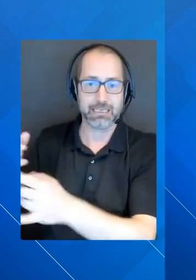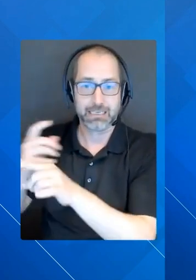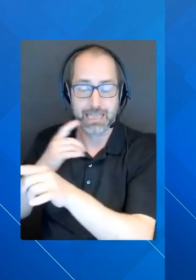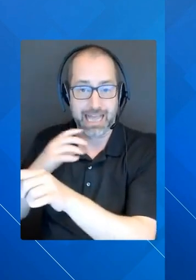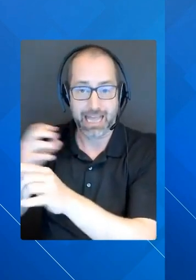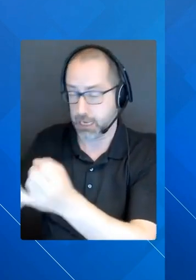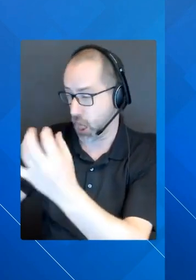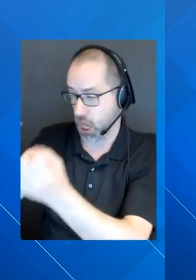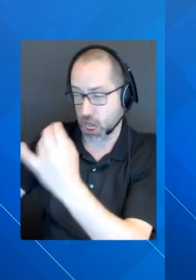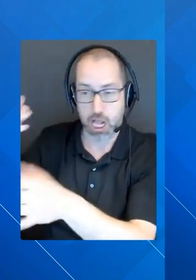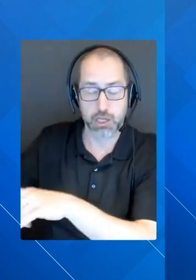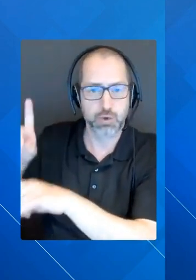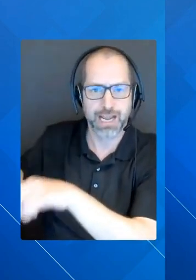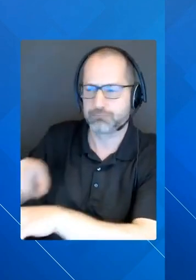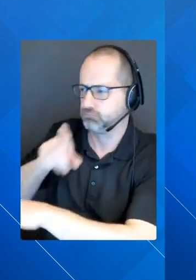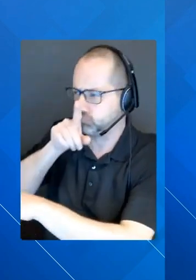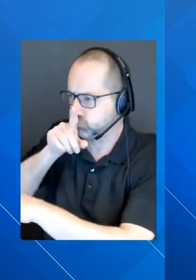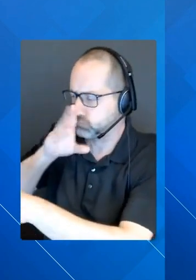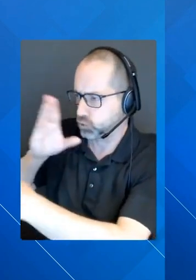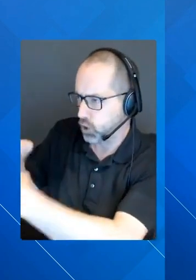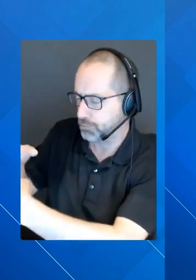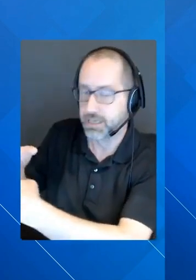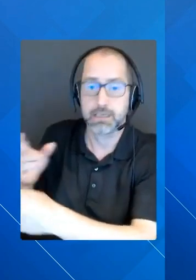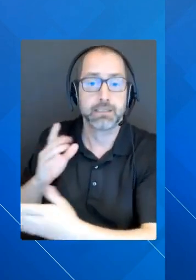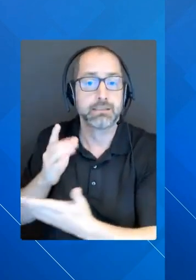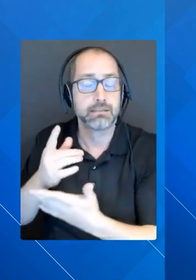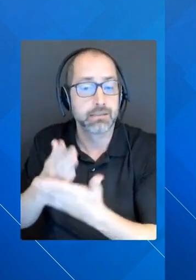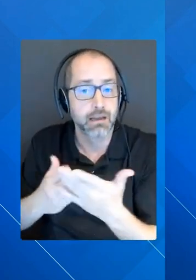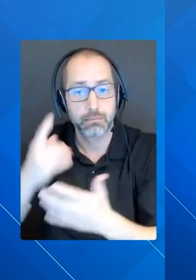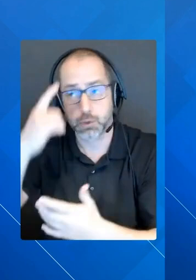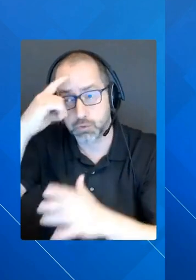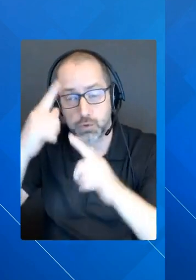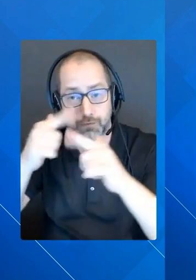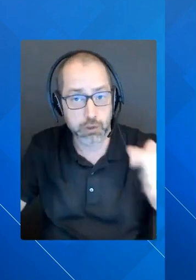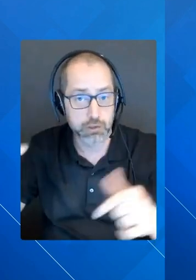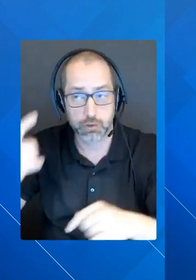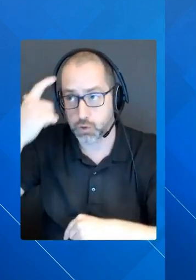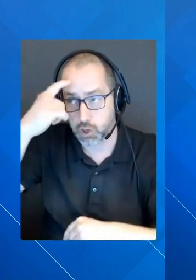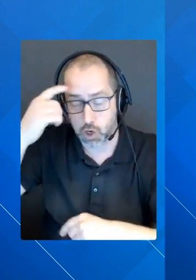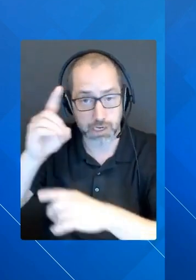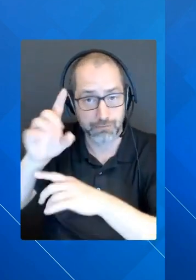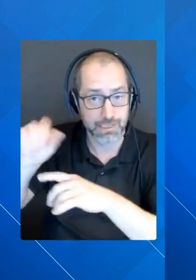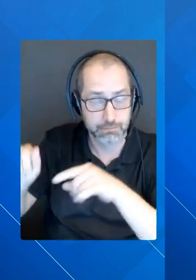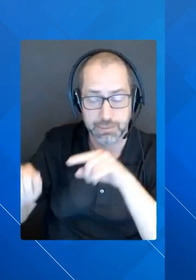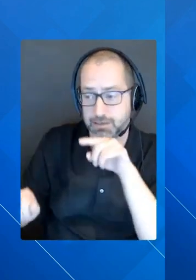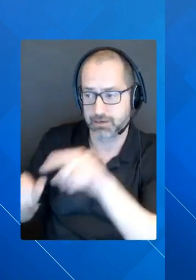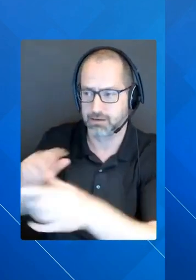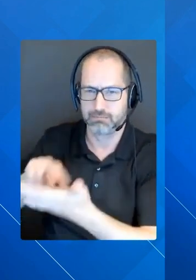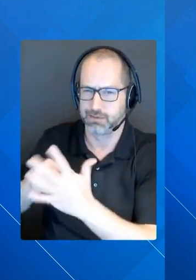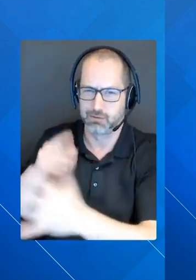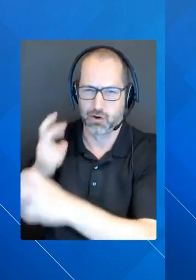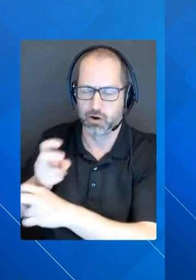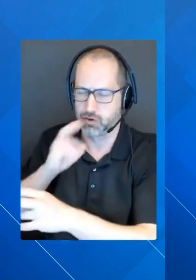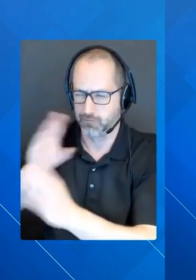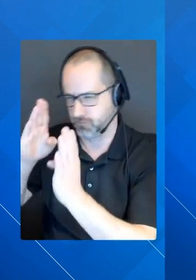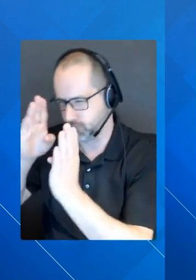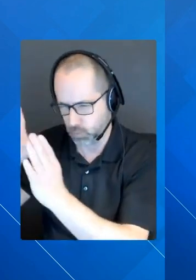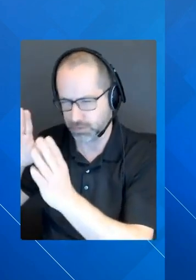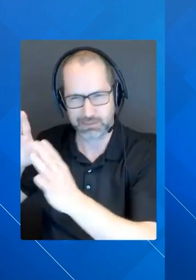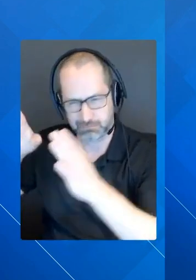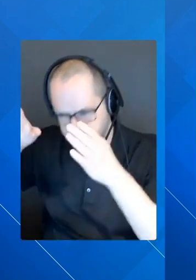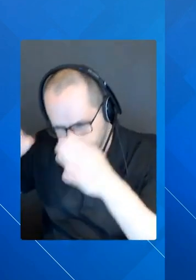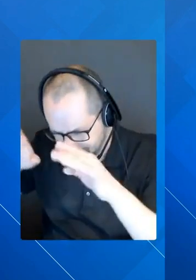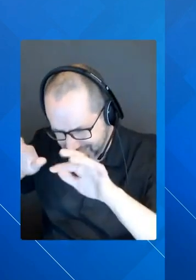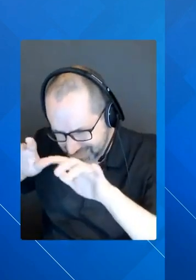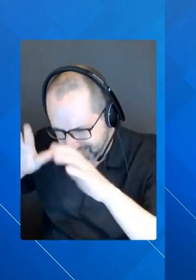pause it can distract some neurodivergent people or people with cognitive disabilities, making it hard for them to stay focused on what they're doing, or